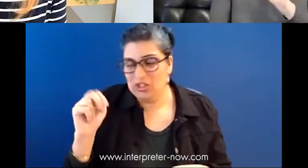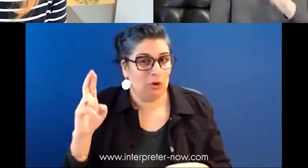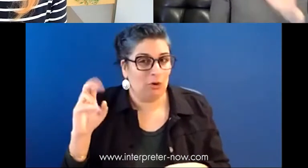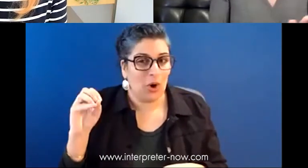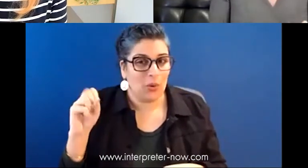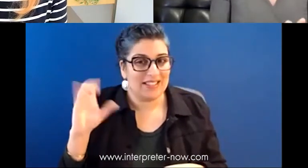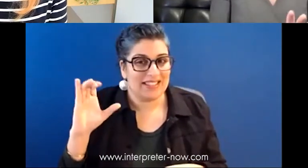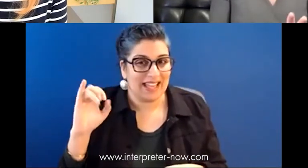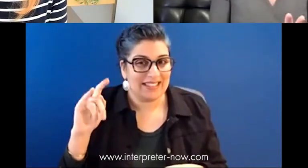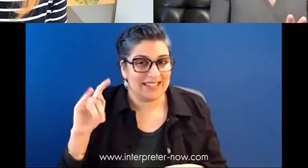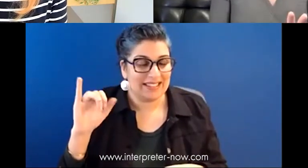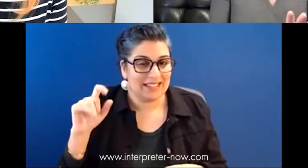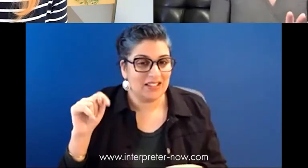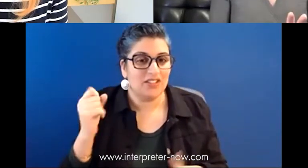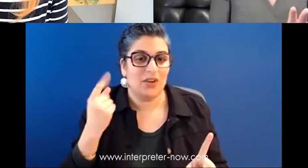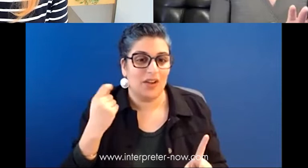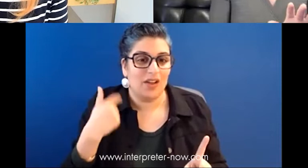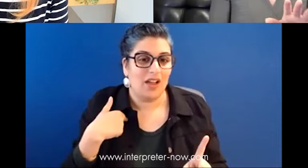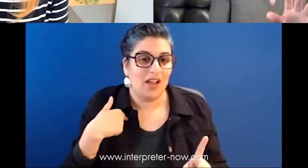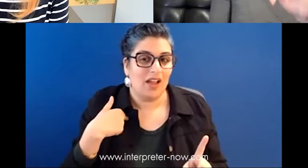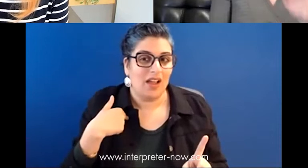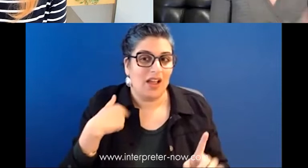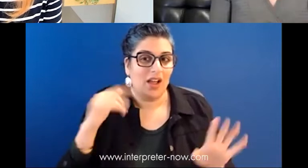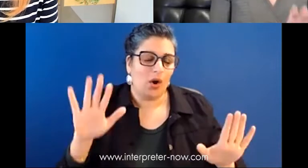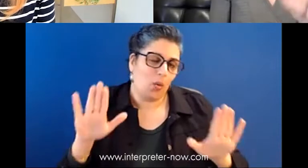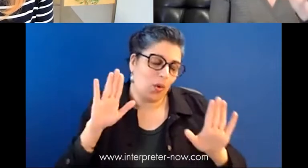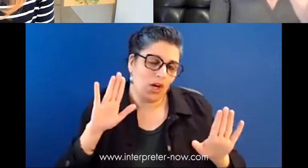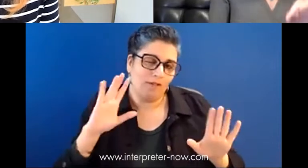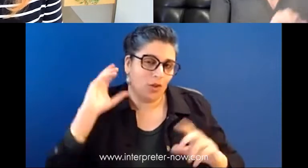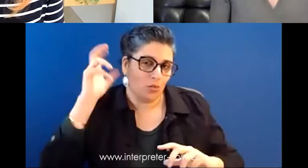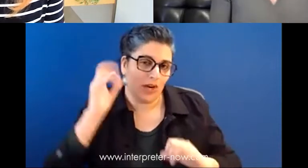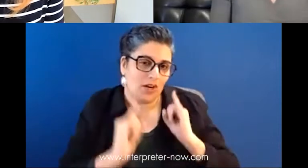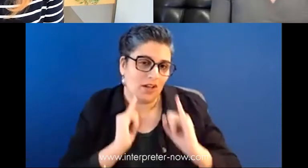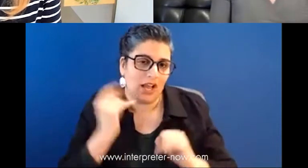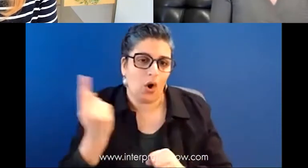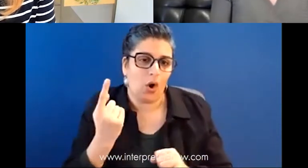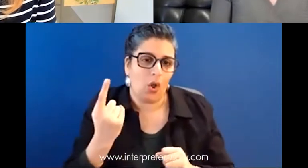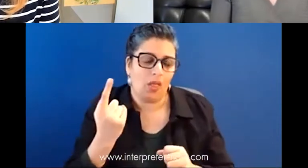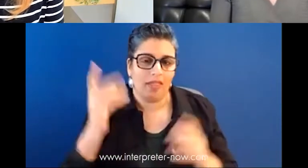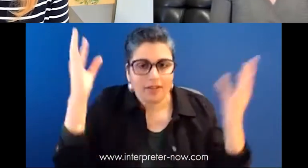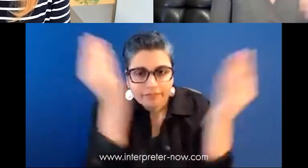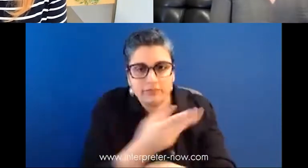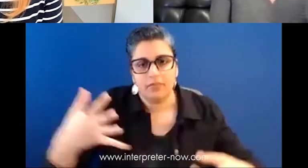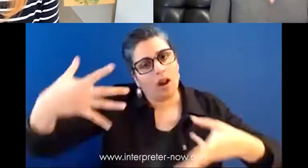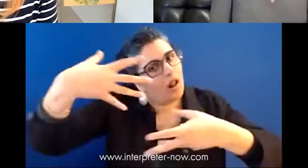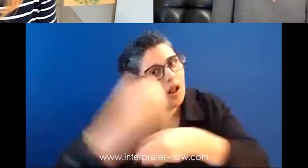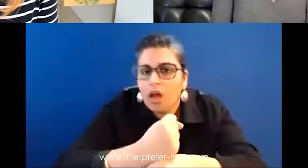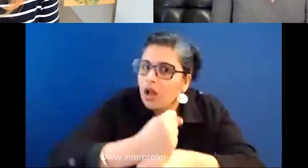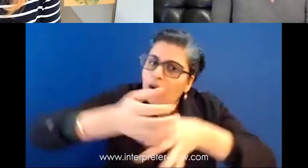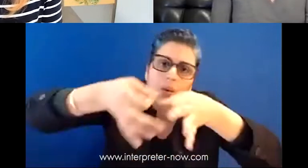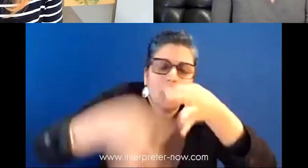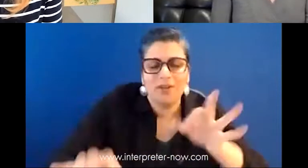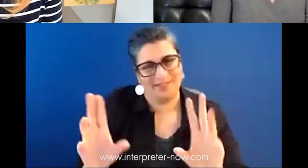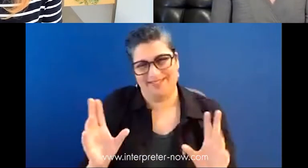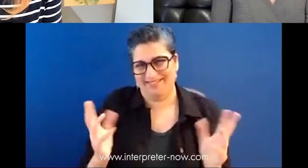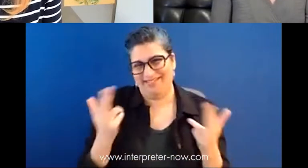tell, I'm a wonderful radio interview. I only give the briefest, most concise answers, but that's why I wanted